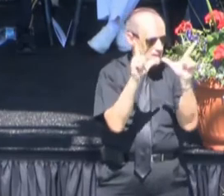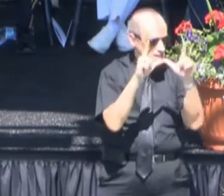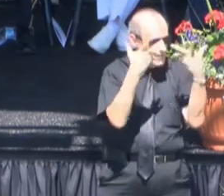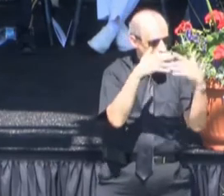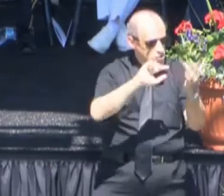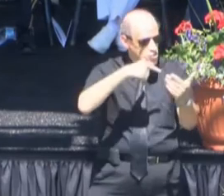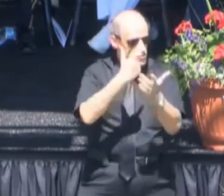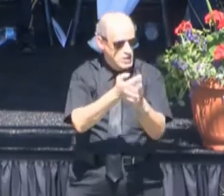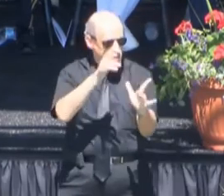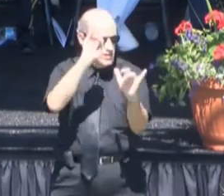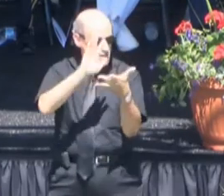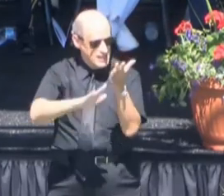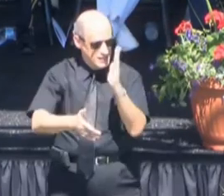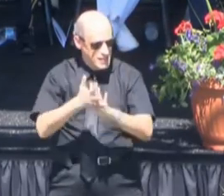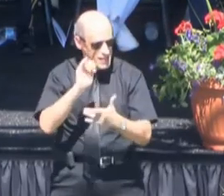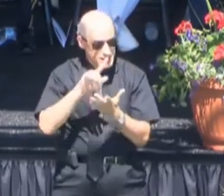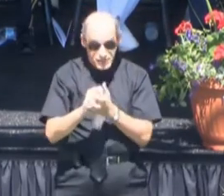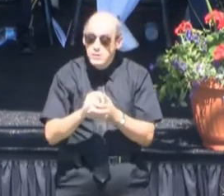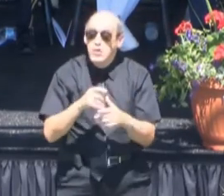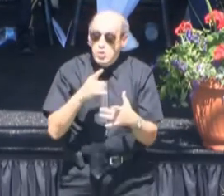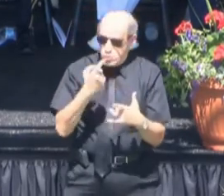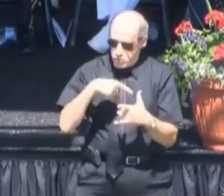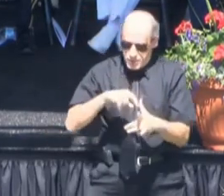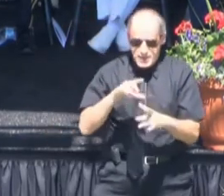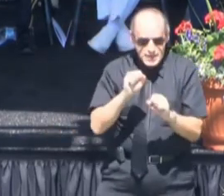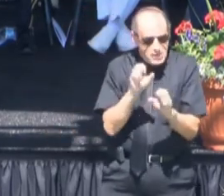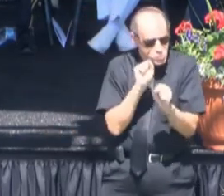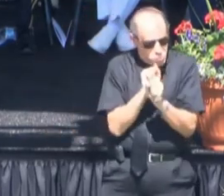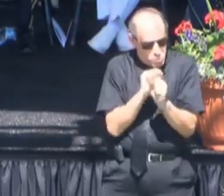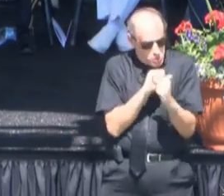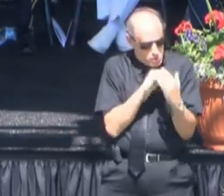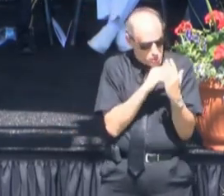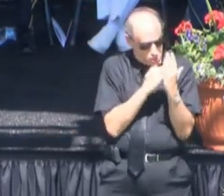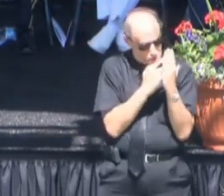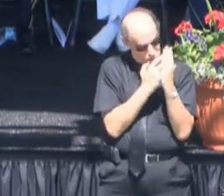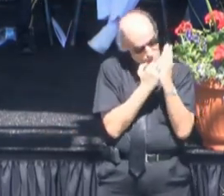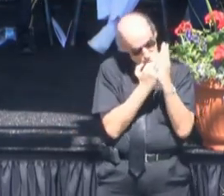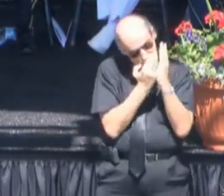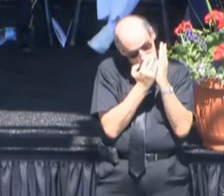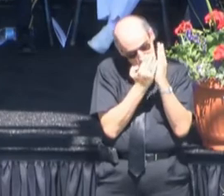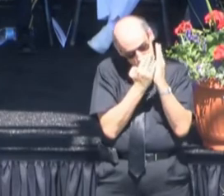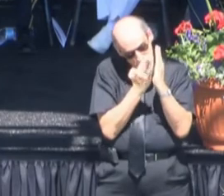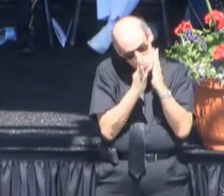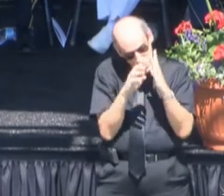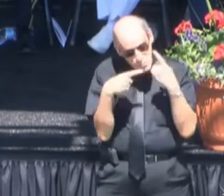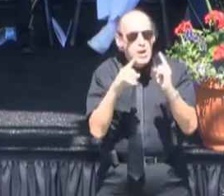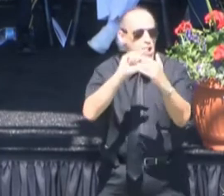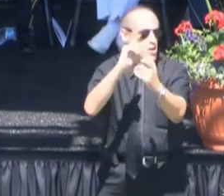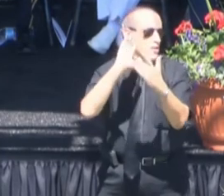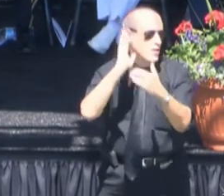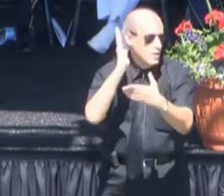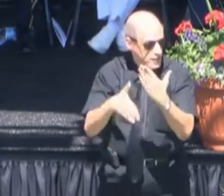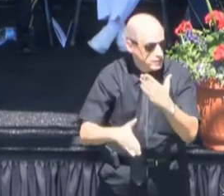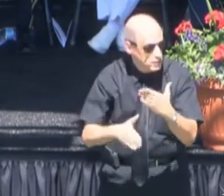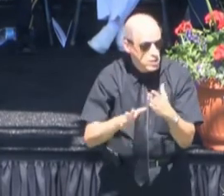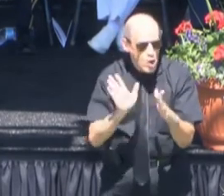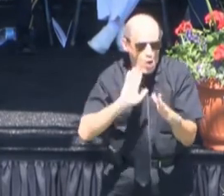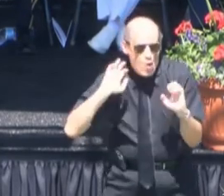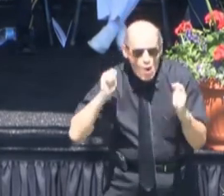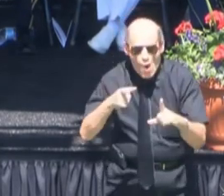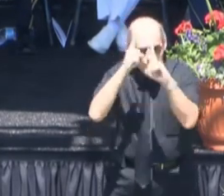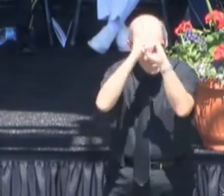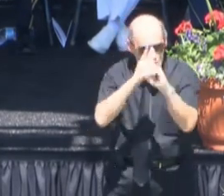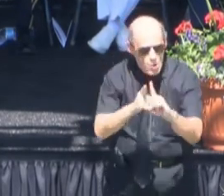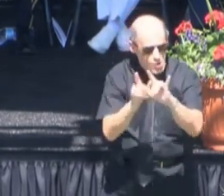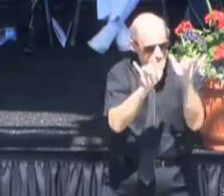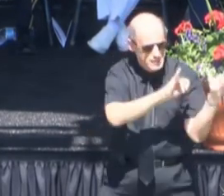graduating. And therefore, we were able to work slowly towards this goal until it was completed. So do this with all goals in your life, and you will